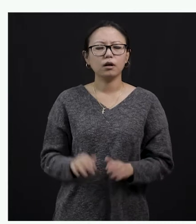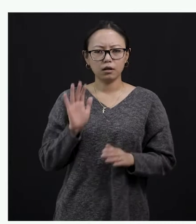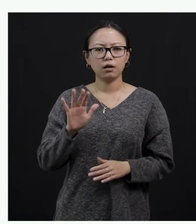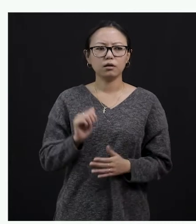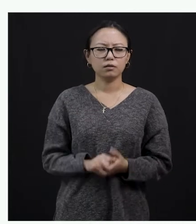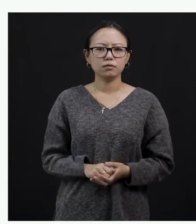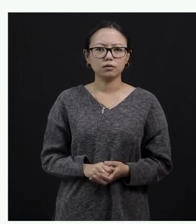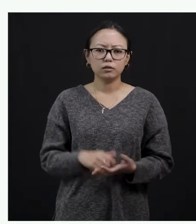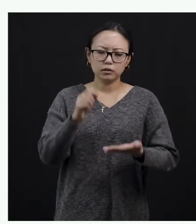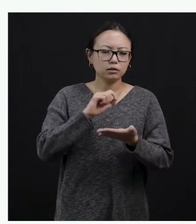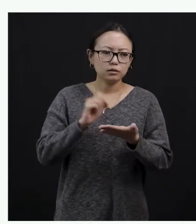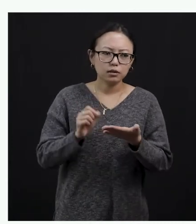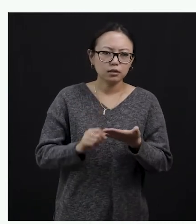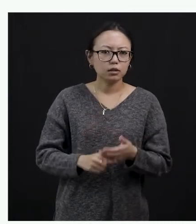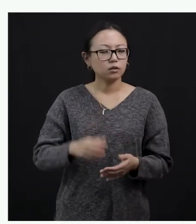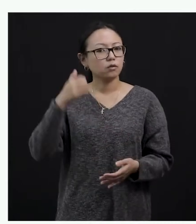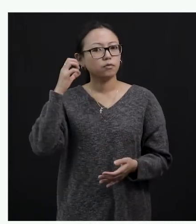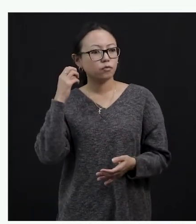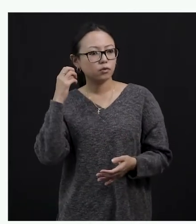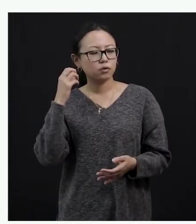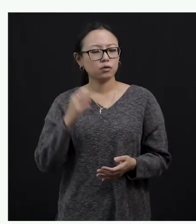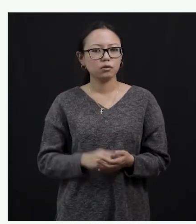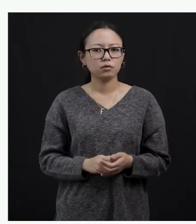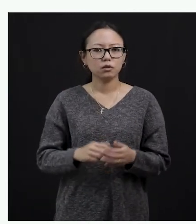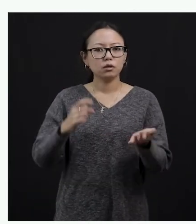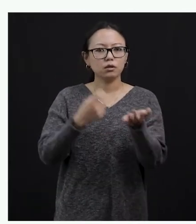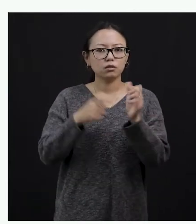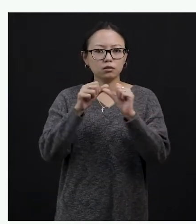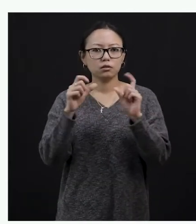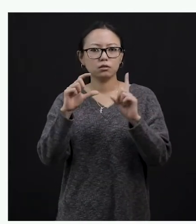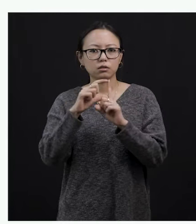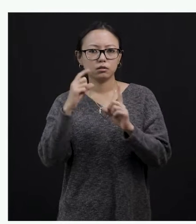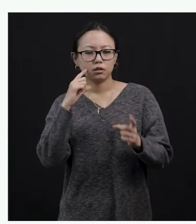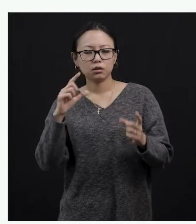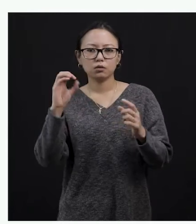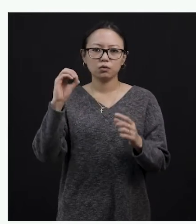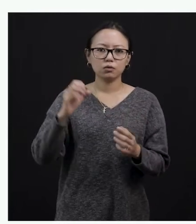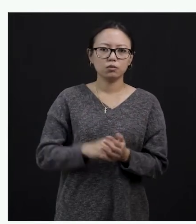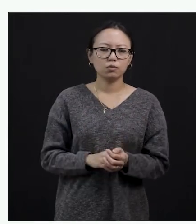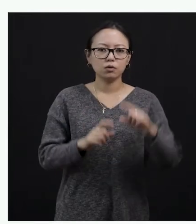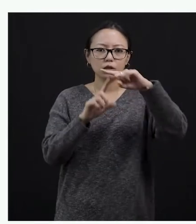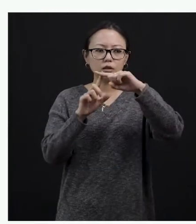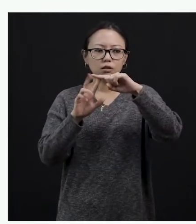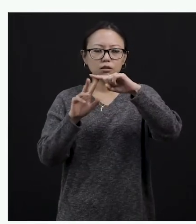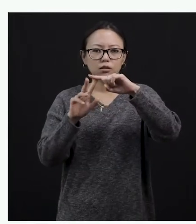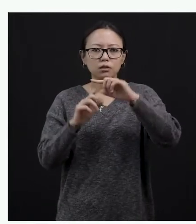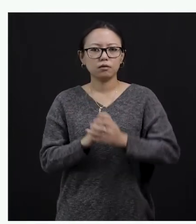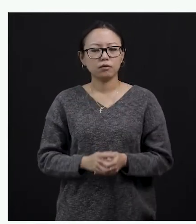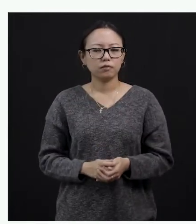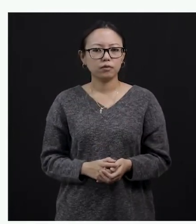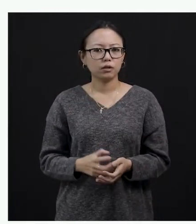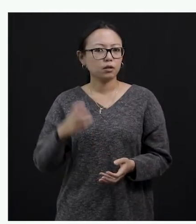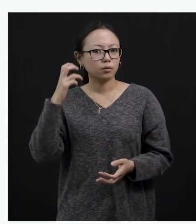We have letters, telephone, radio, television, mobile phone, and